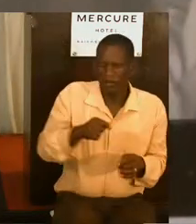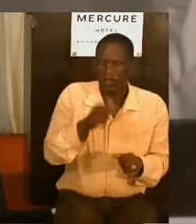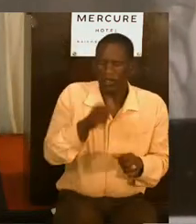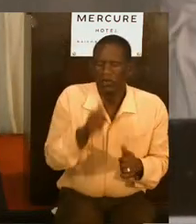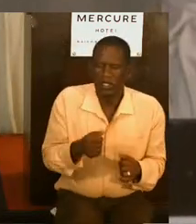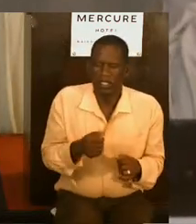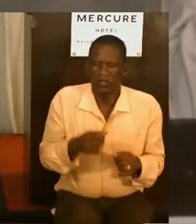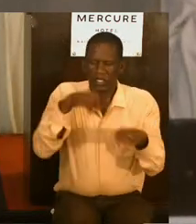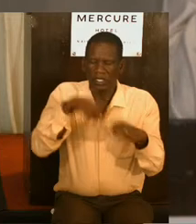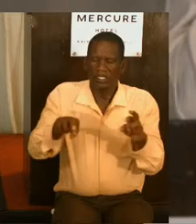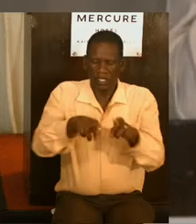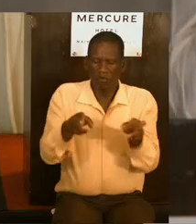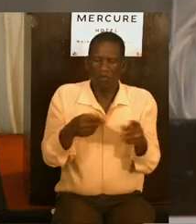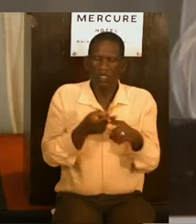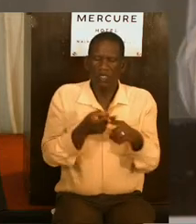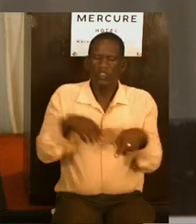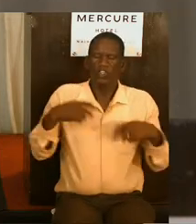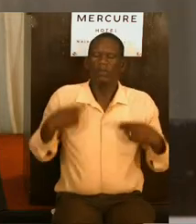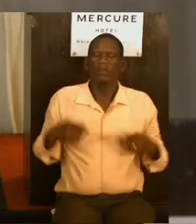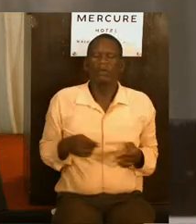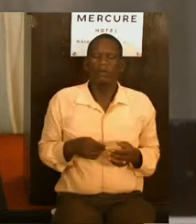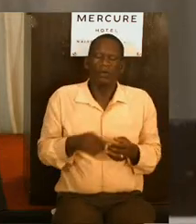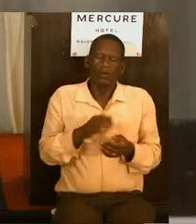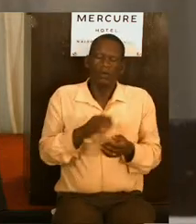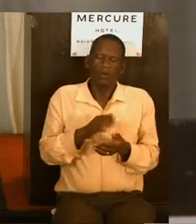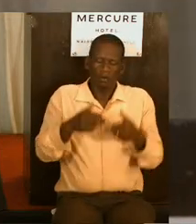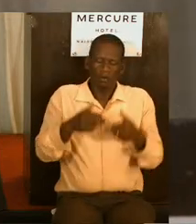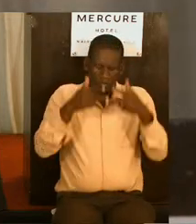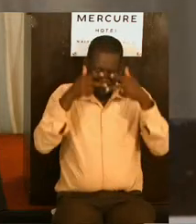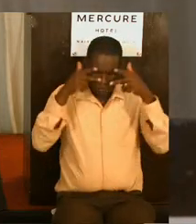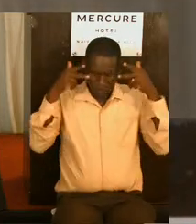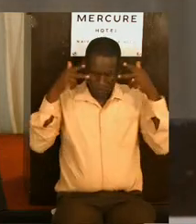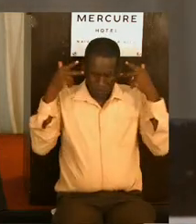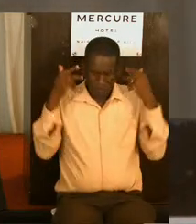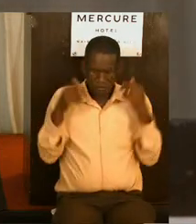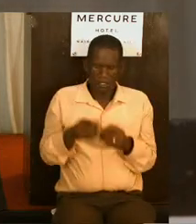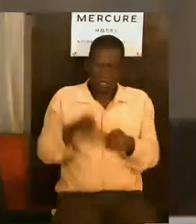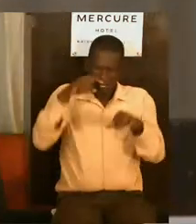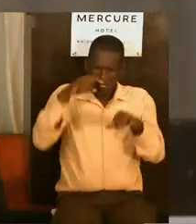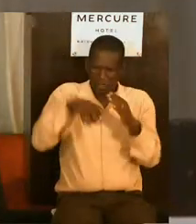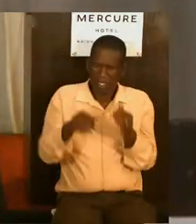by American Daniel room then blind founded